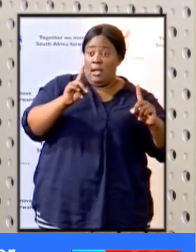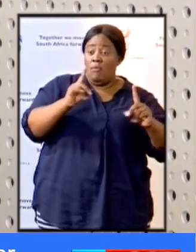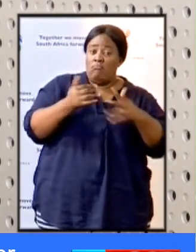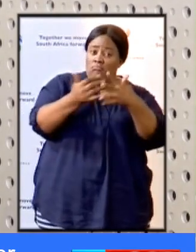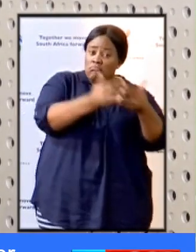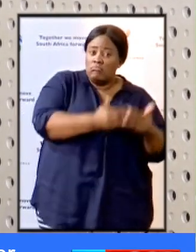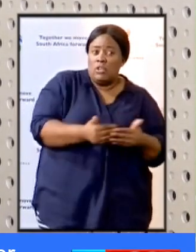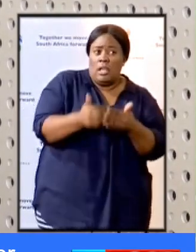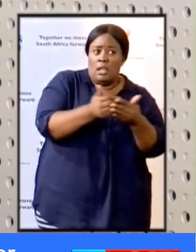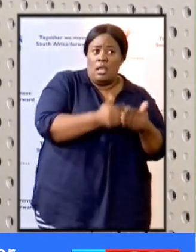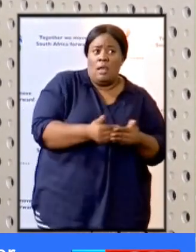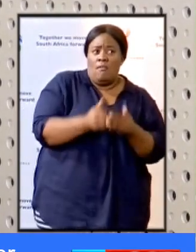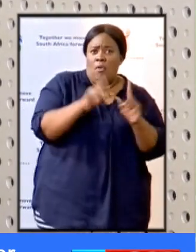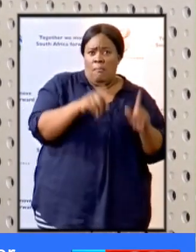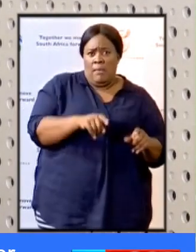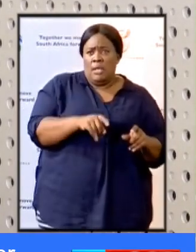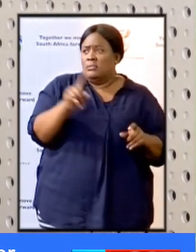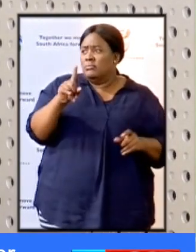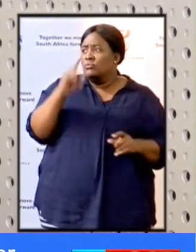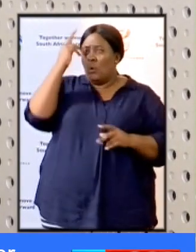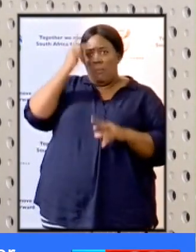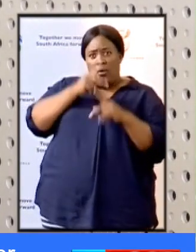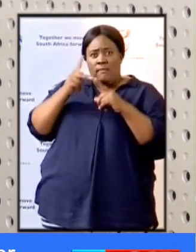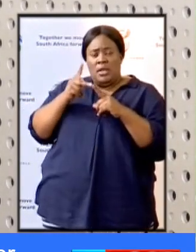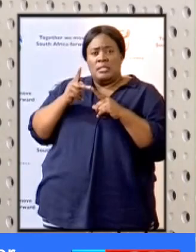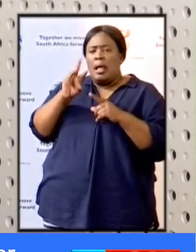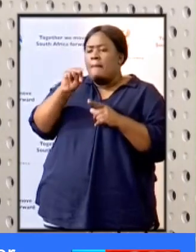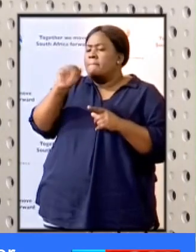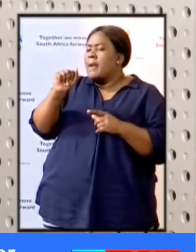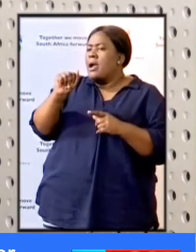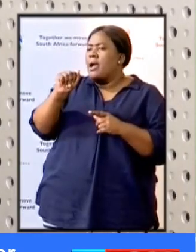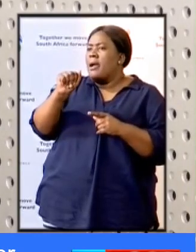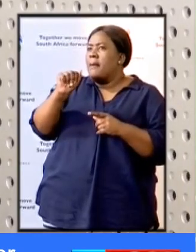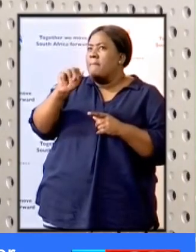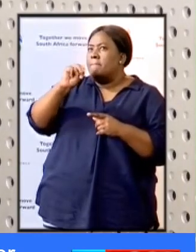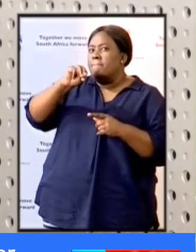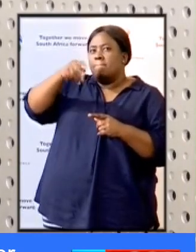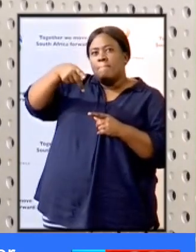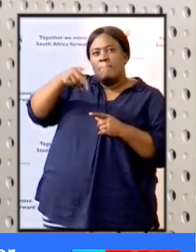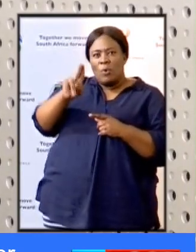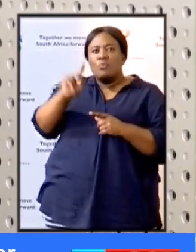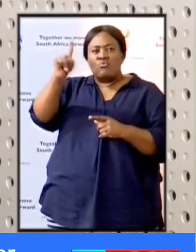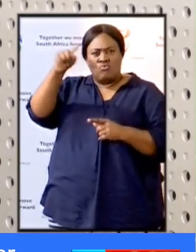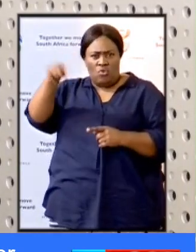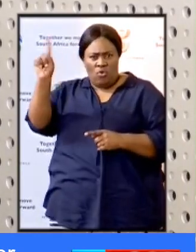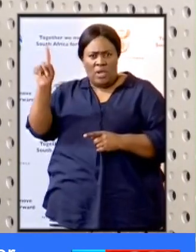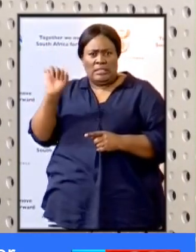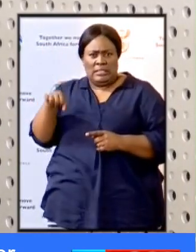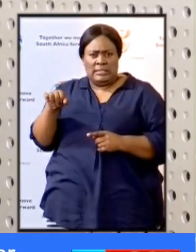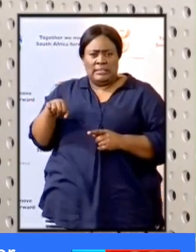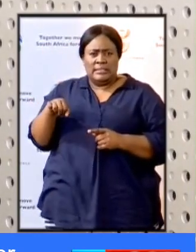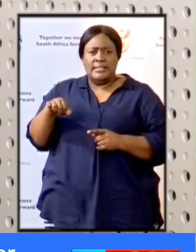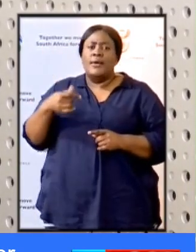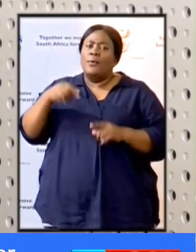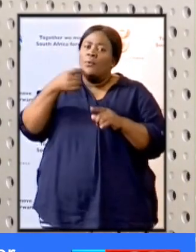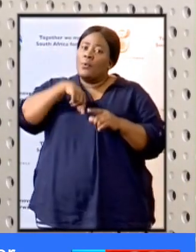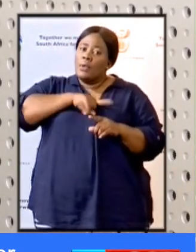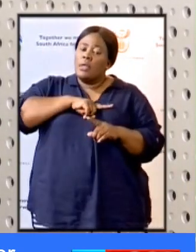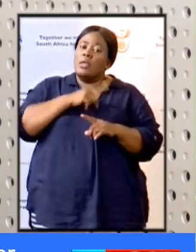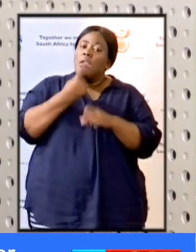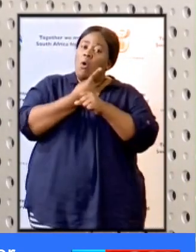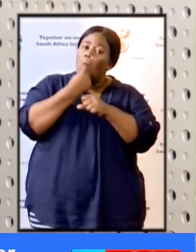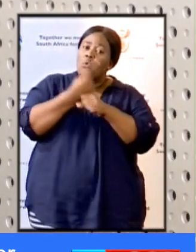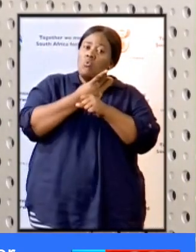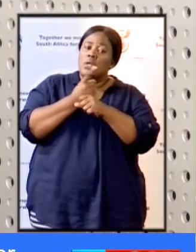the way, Professor Mampuel, you are right about this. I'm not talking just to you now, just to everyone. We must always be careful, and